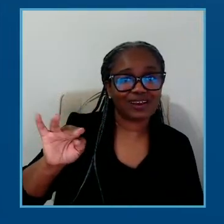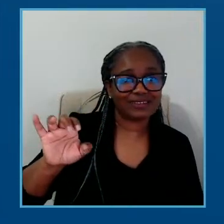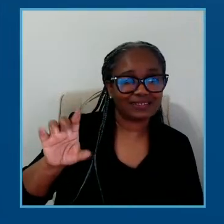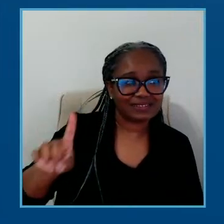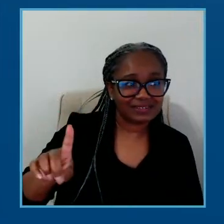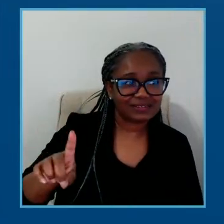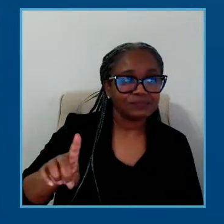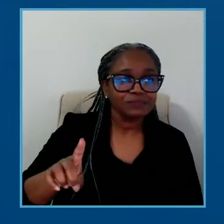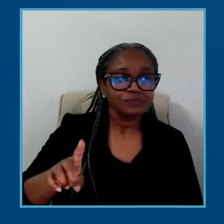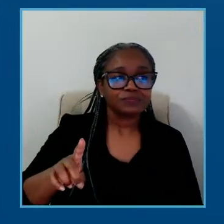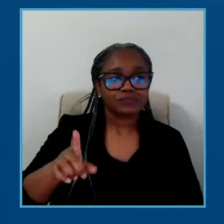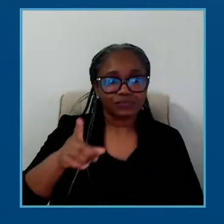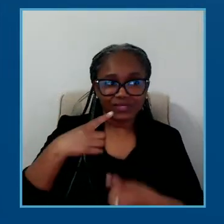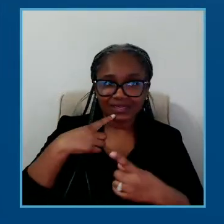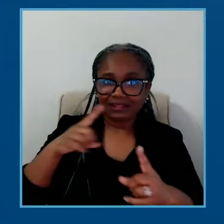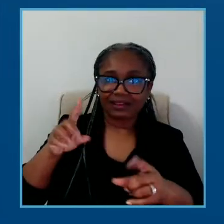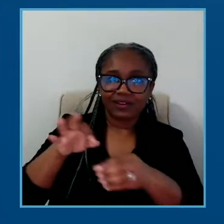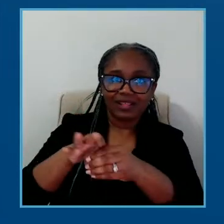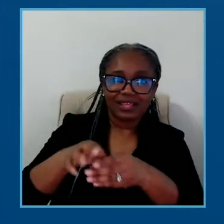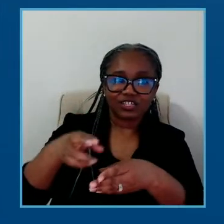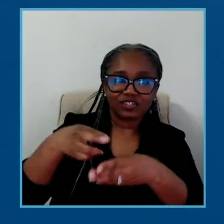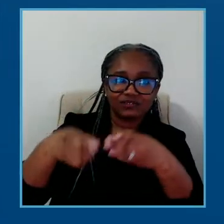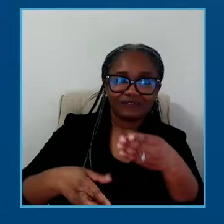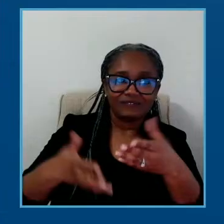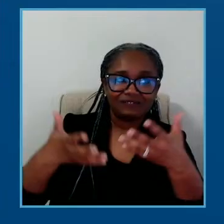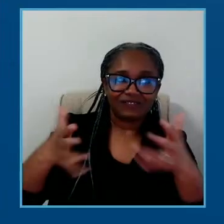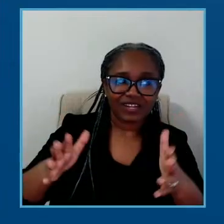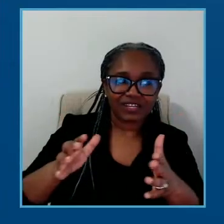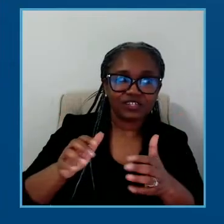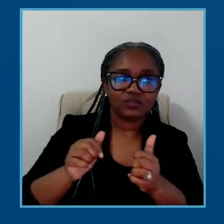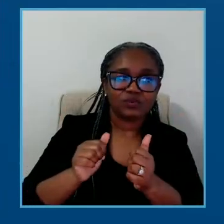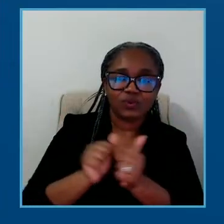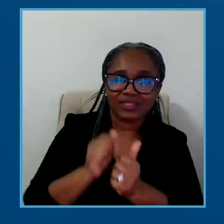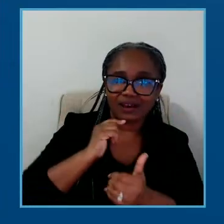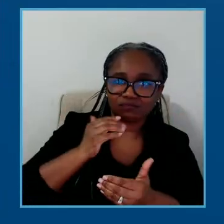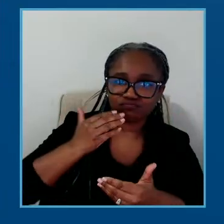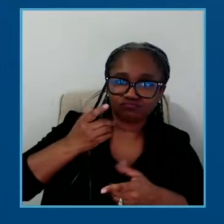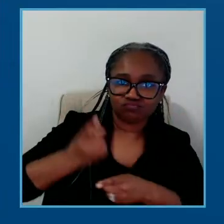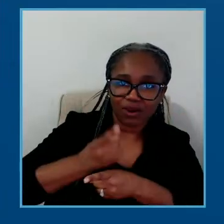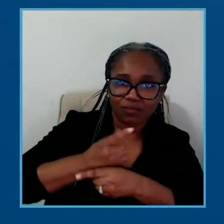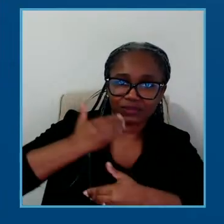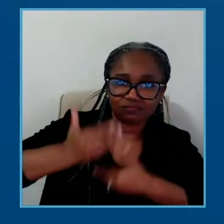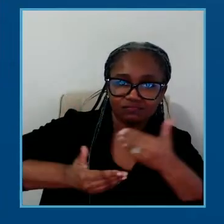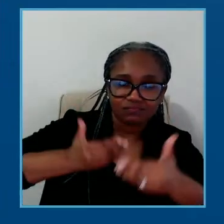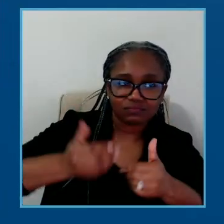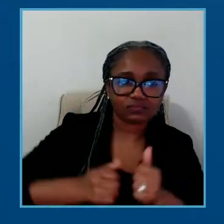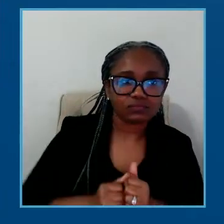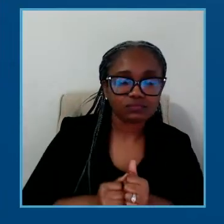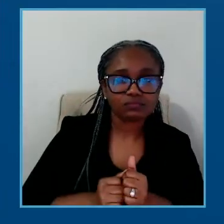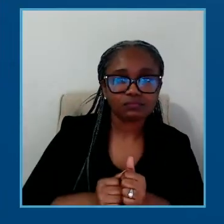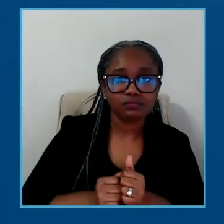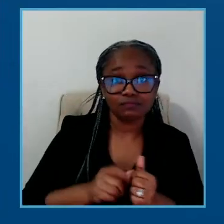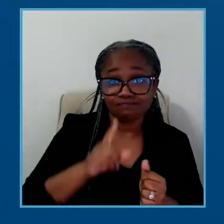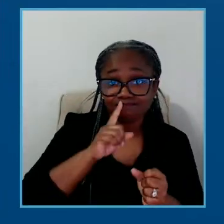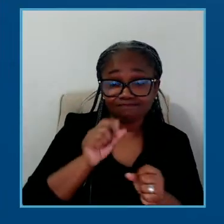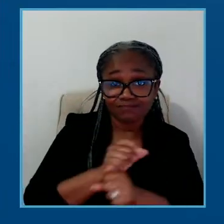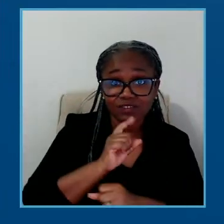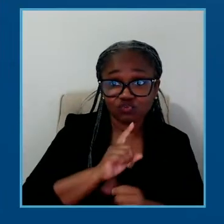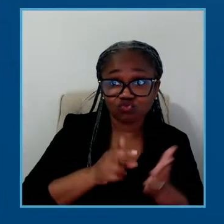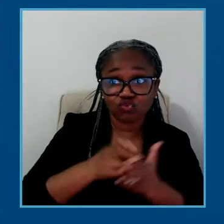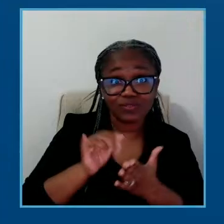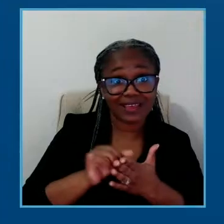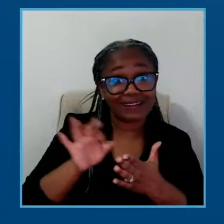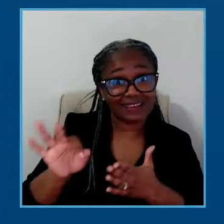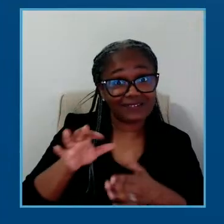met, is the correct procedure. It is absolutely true that if these elections are conducted again, it will